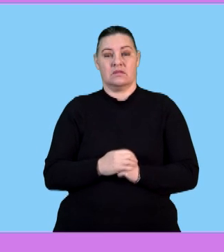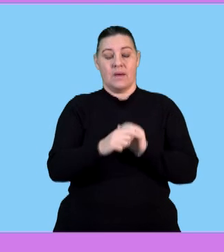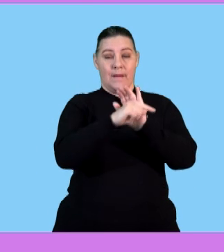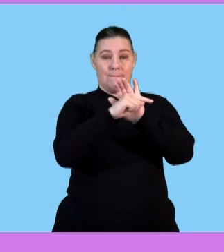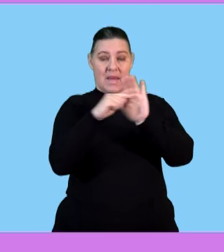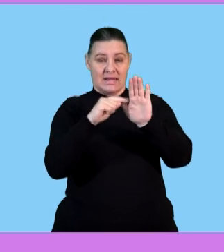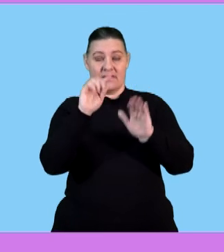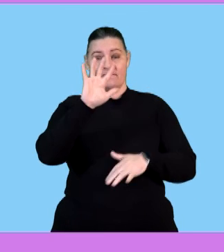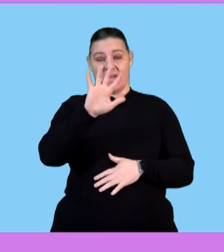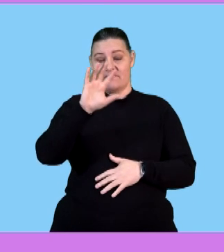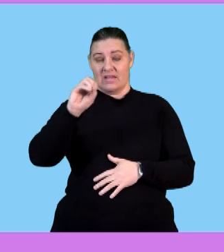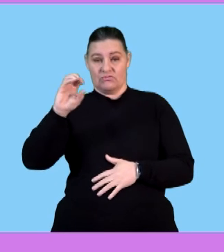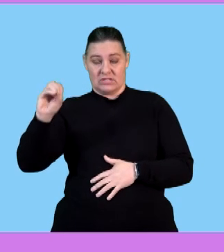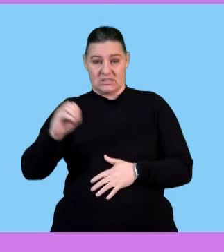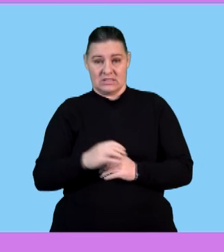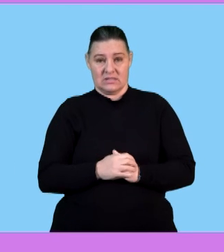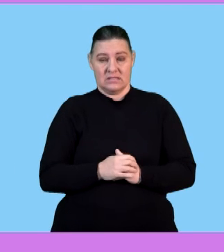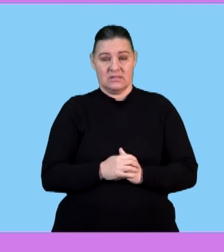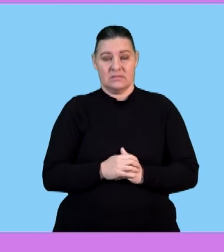minus the 500 Rand